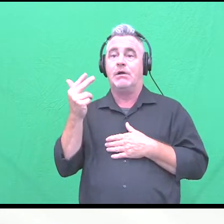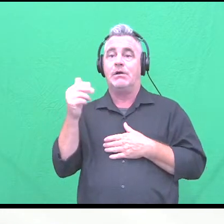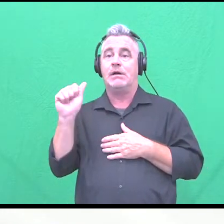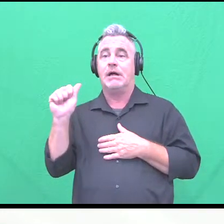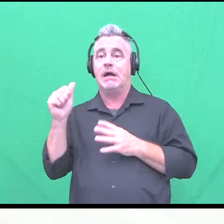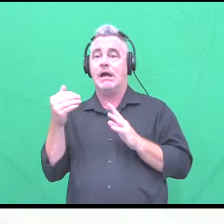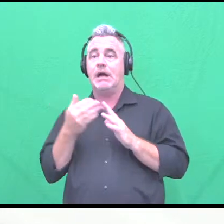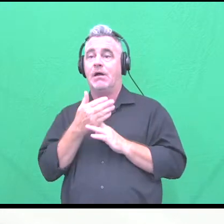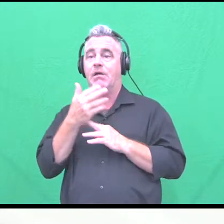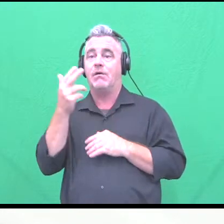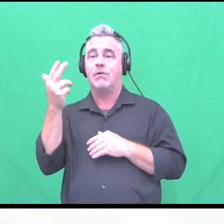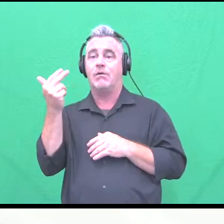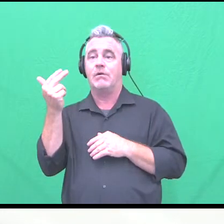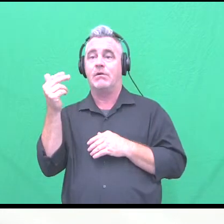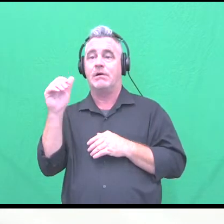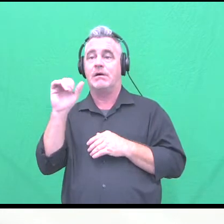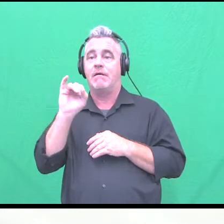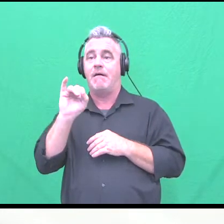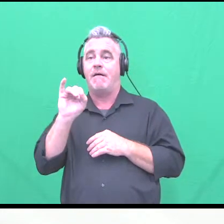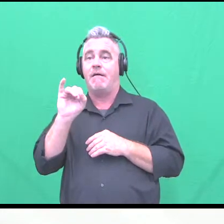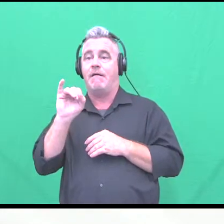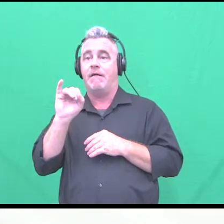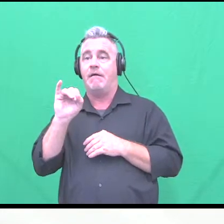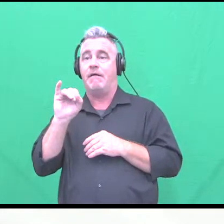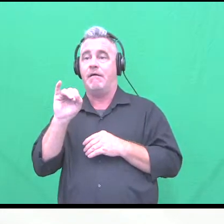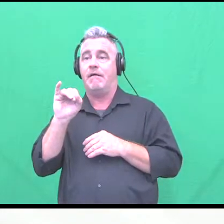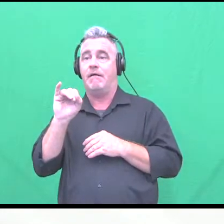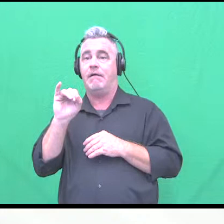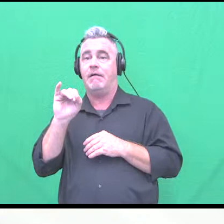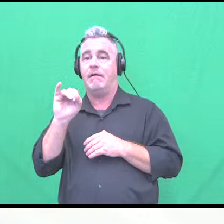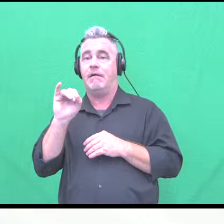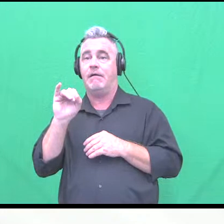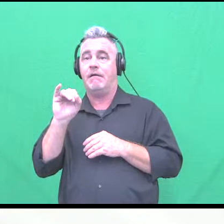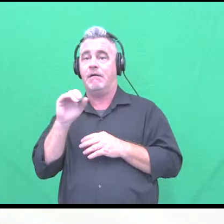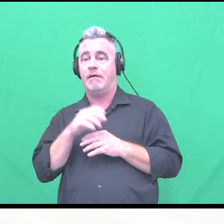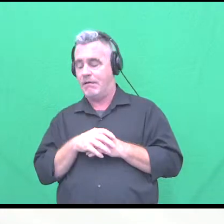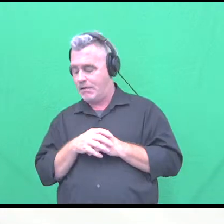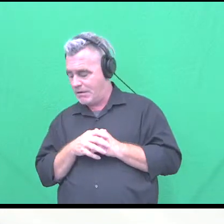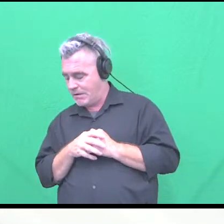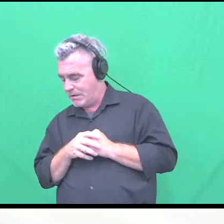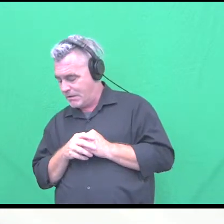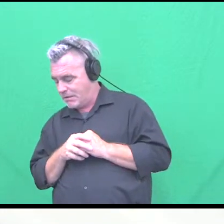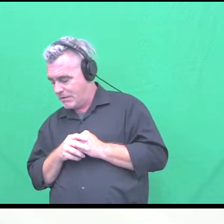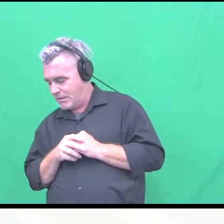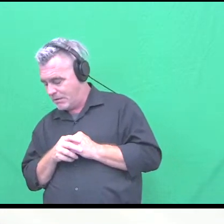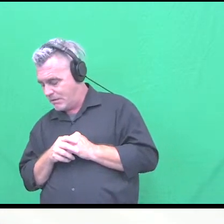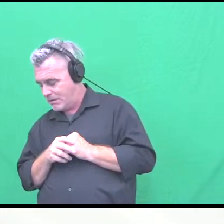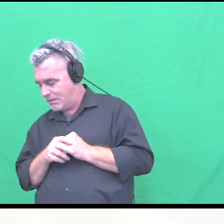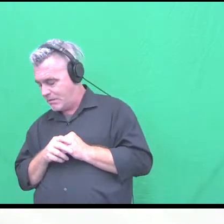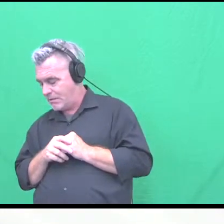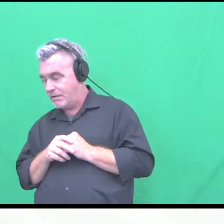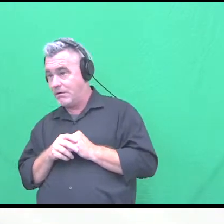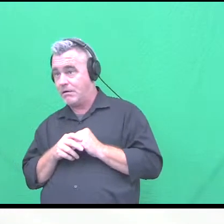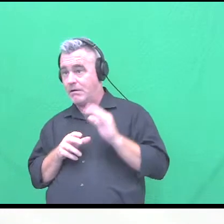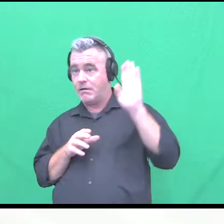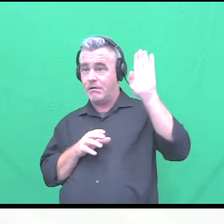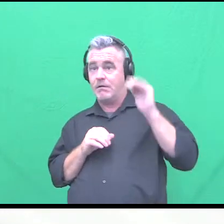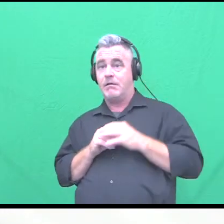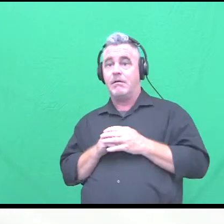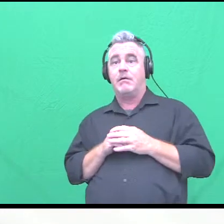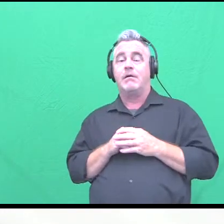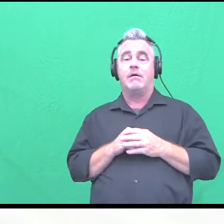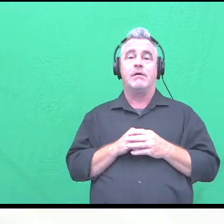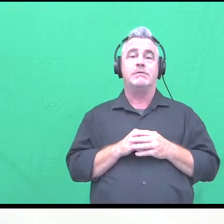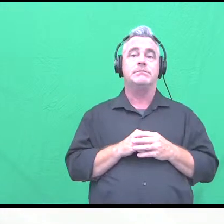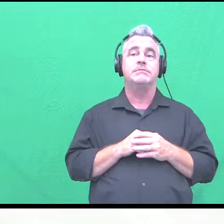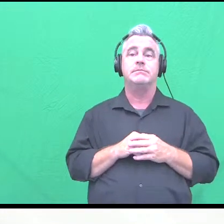through 13I. May I get a motion to approve? Move for approval. Thank